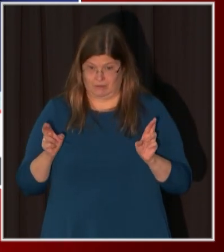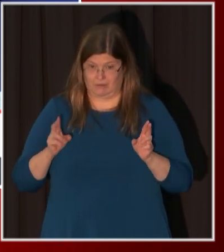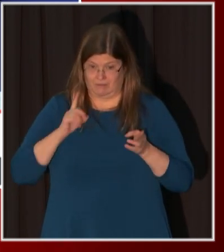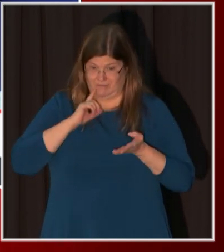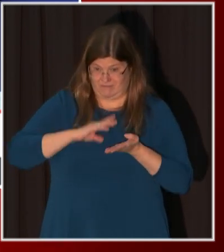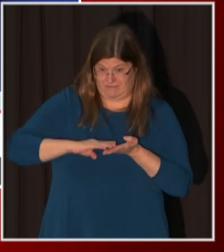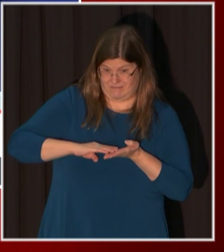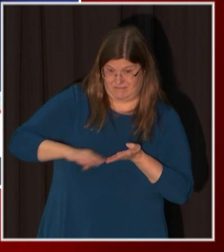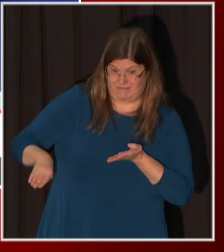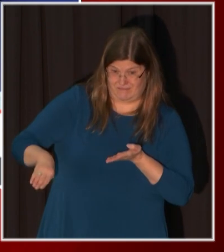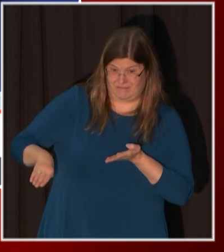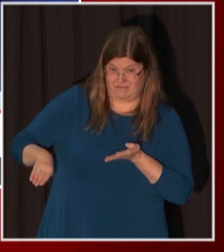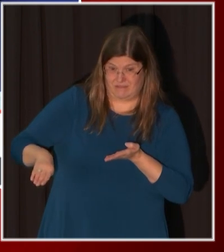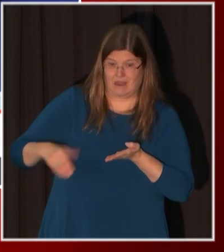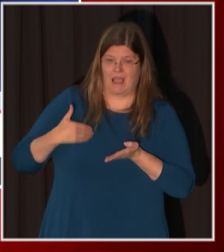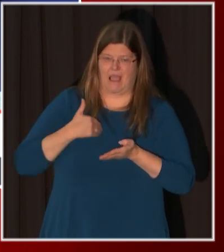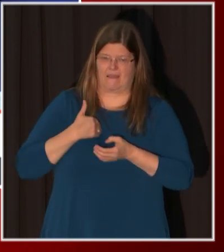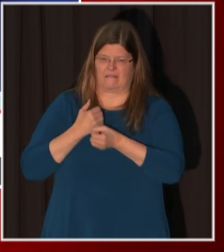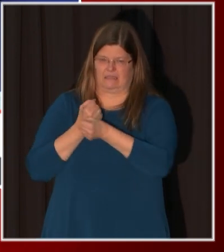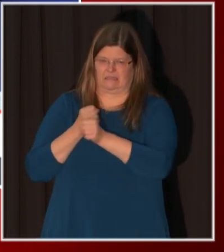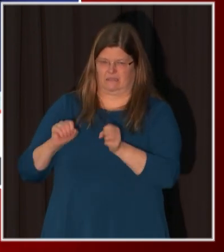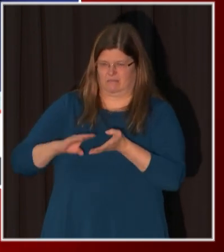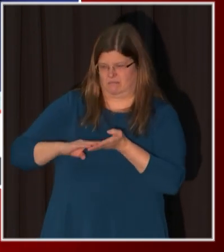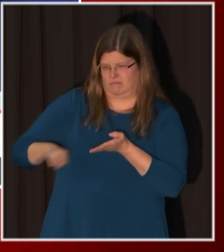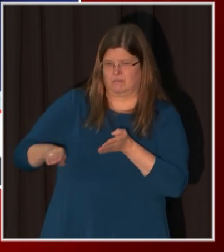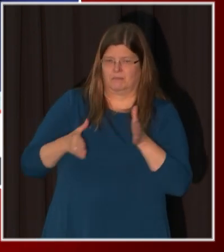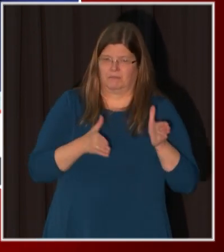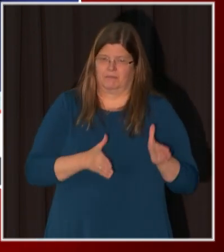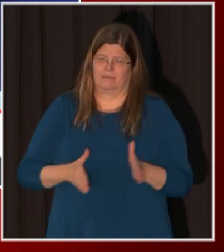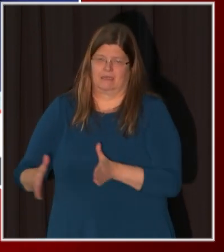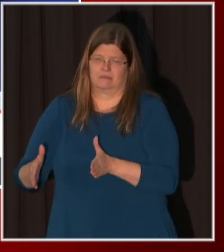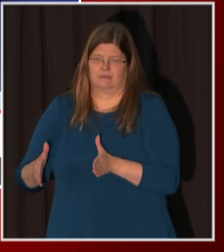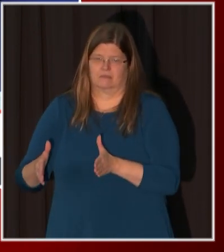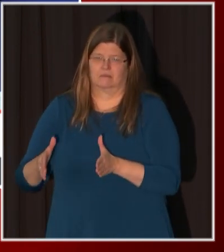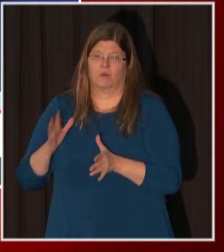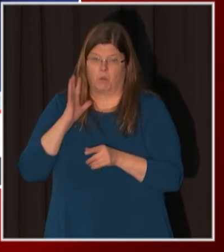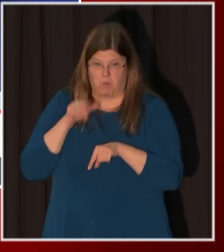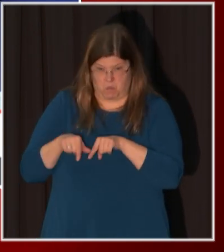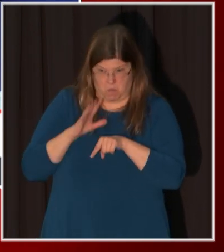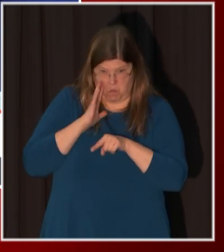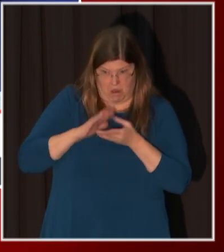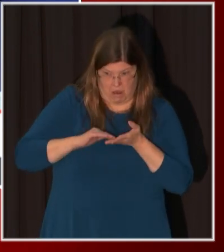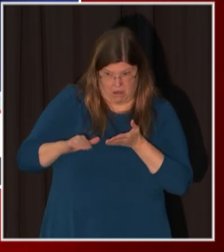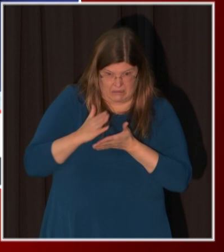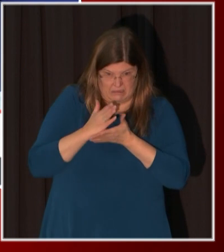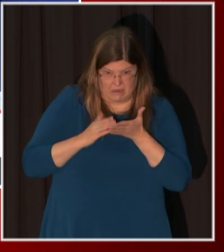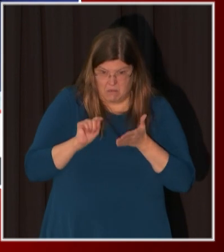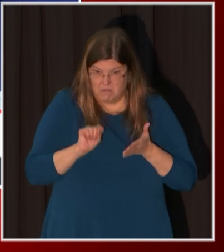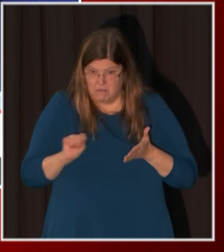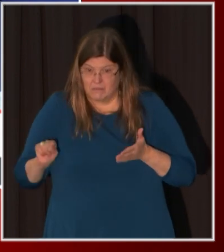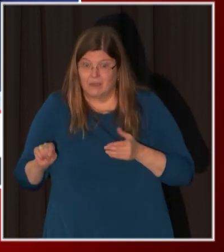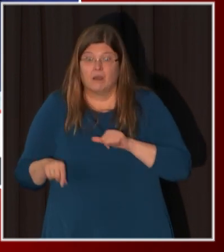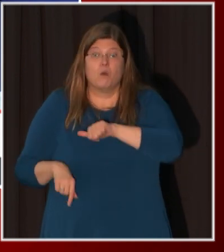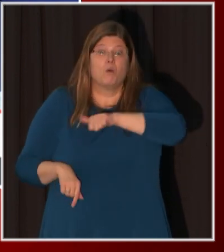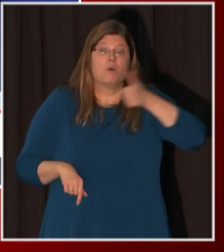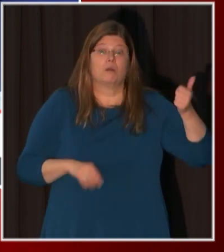safe release plan, and I understand that they will be released. And others are not and do not have a